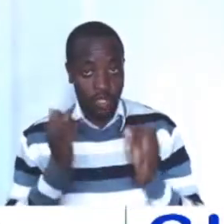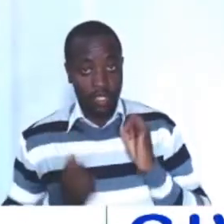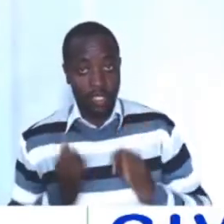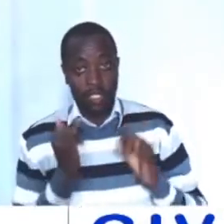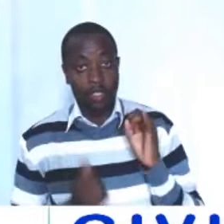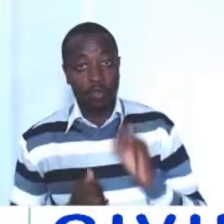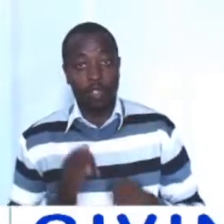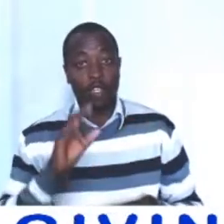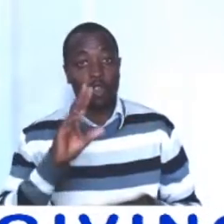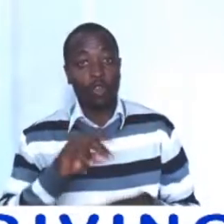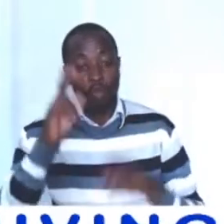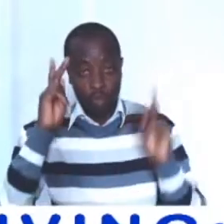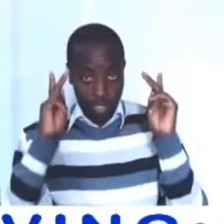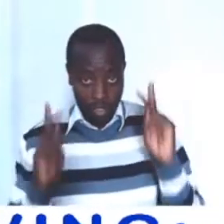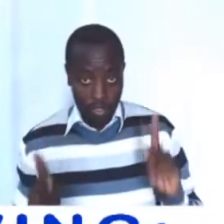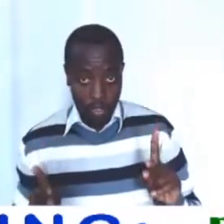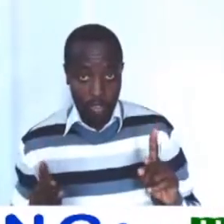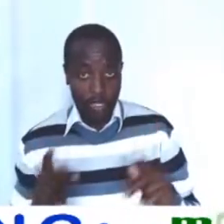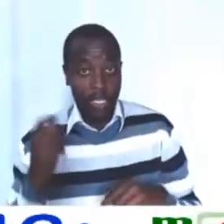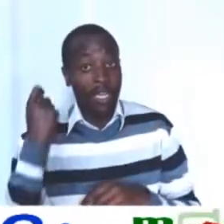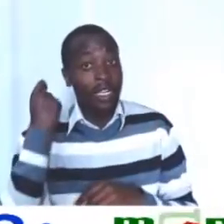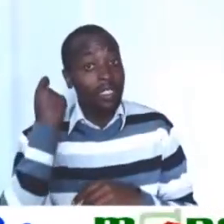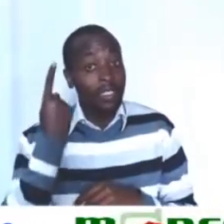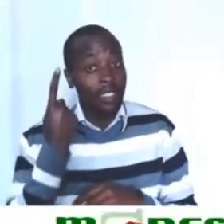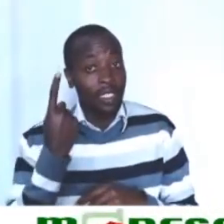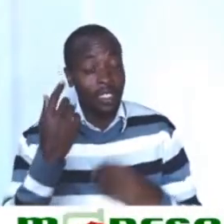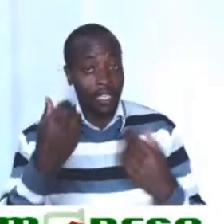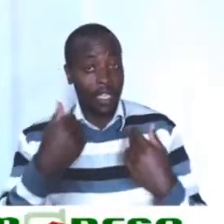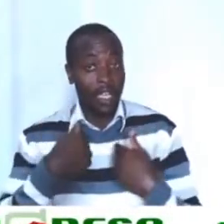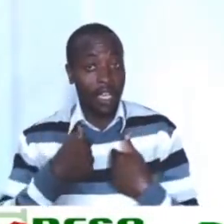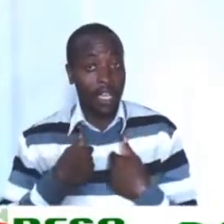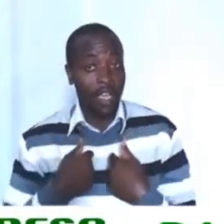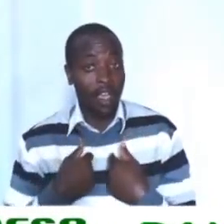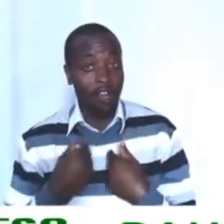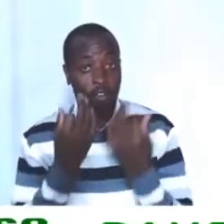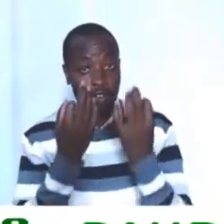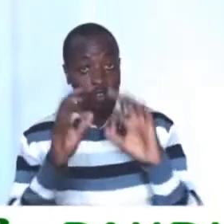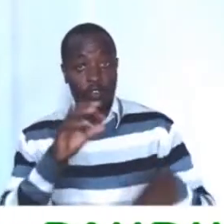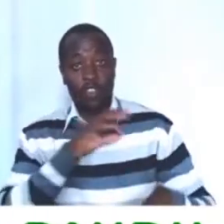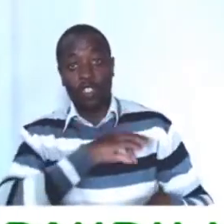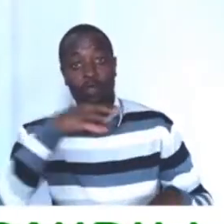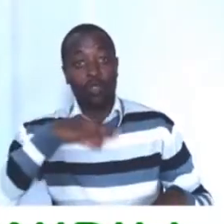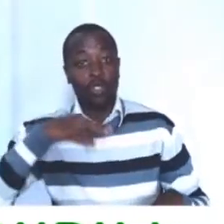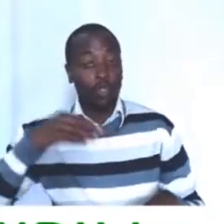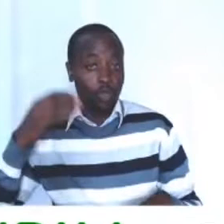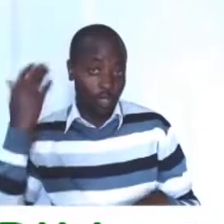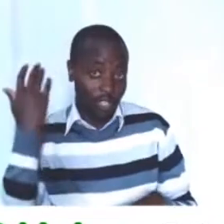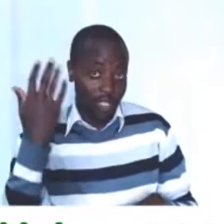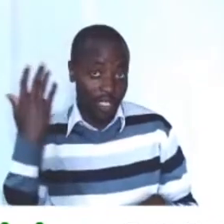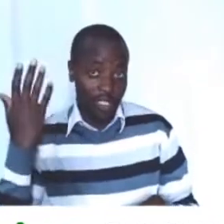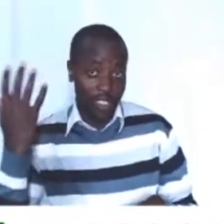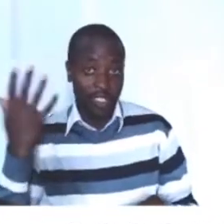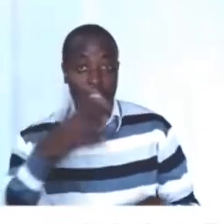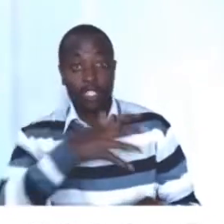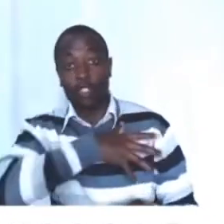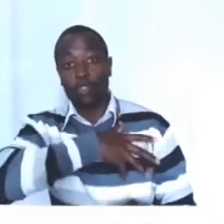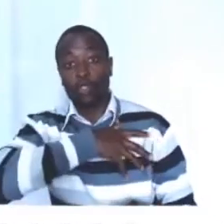one. For the understanding of the spiritual things, the